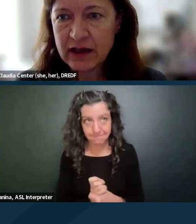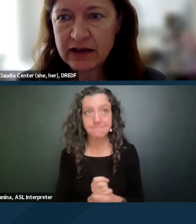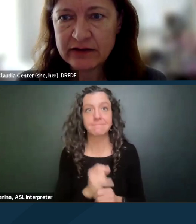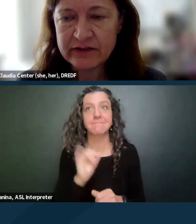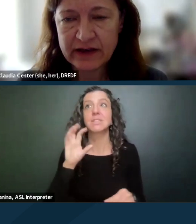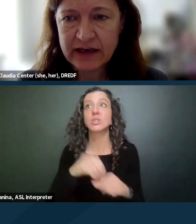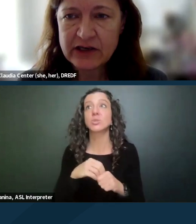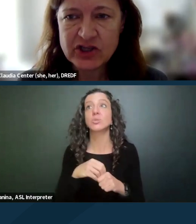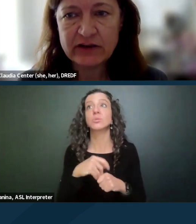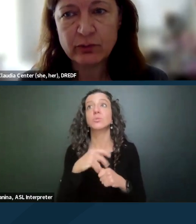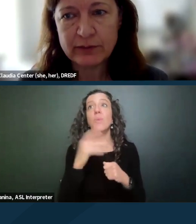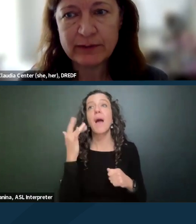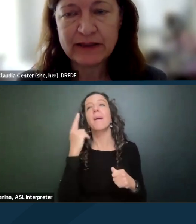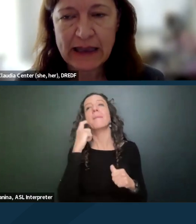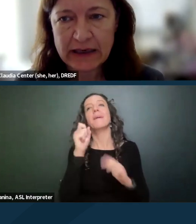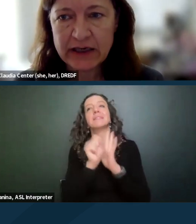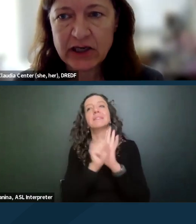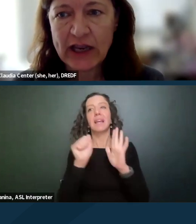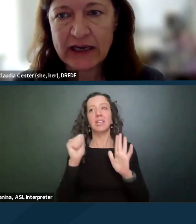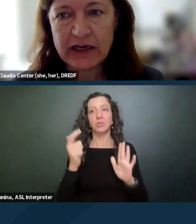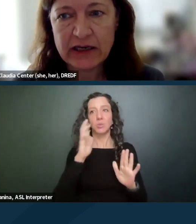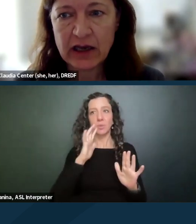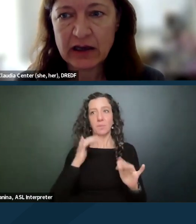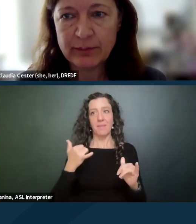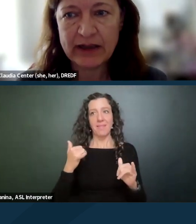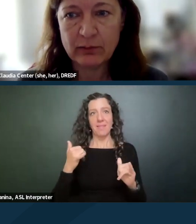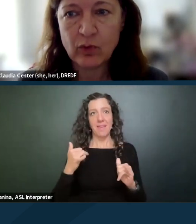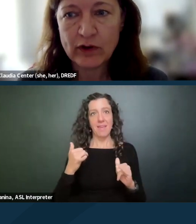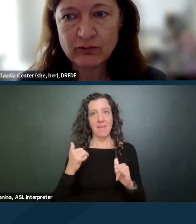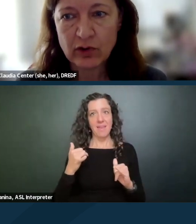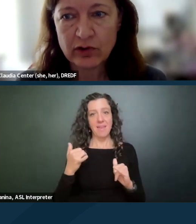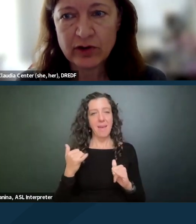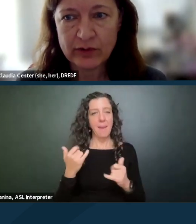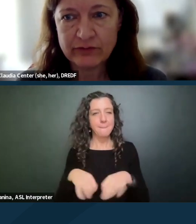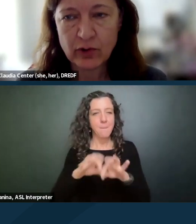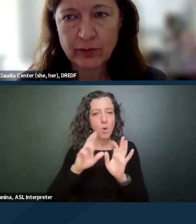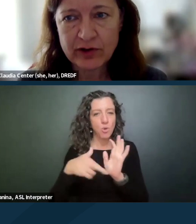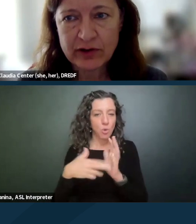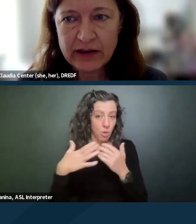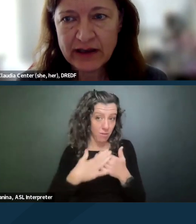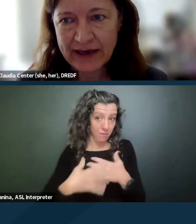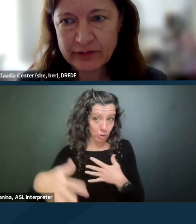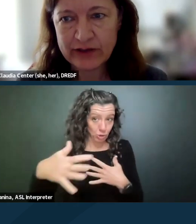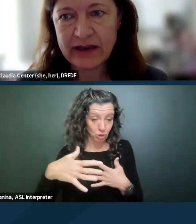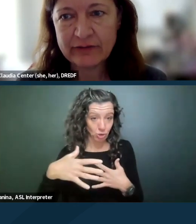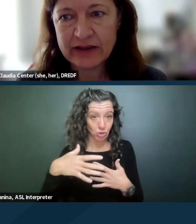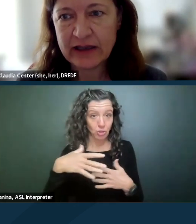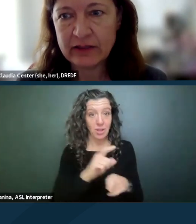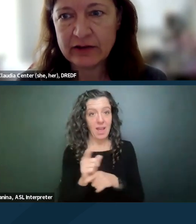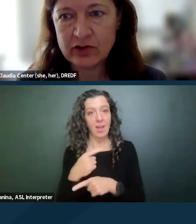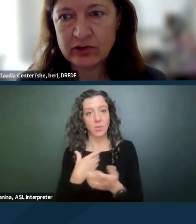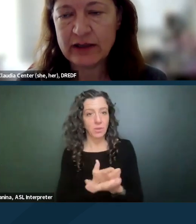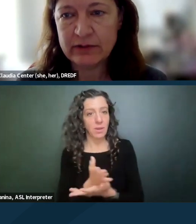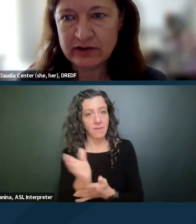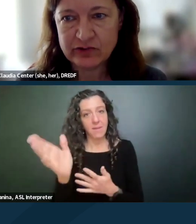including because state AGs will be playing an important role going forward as we